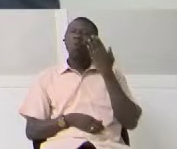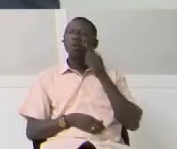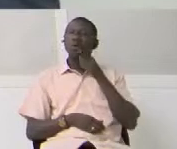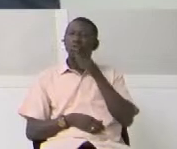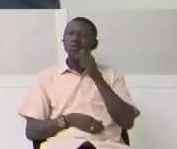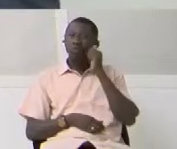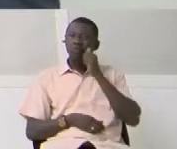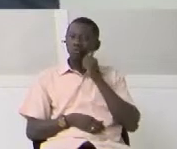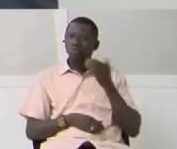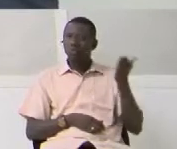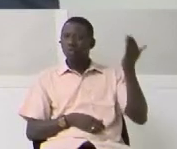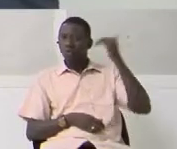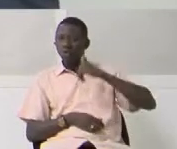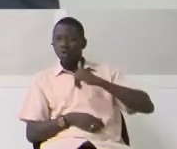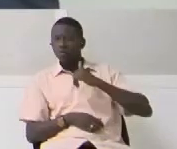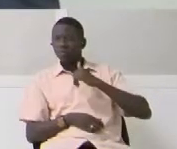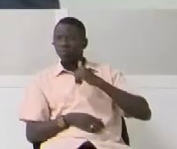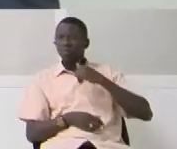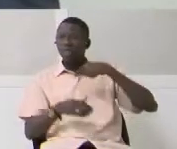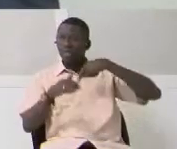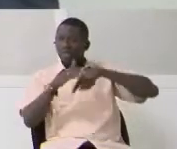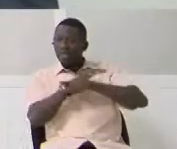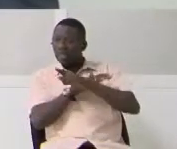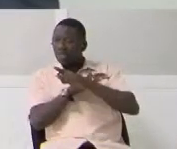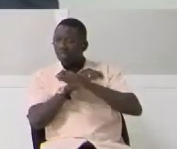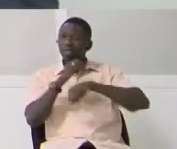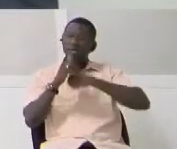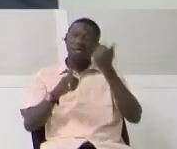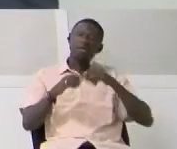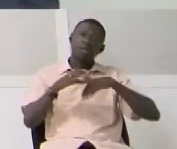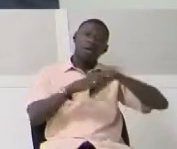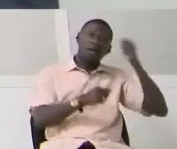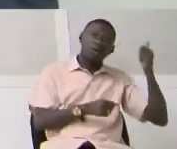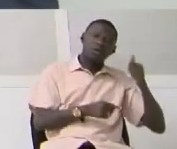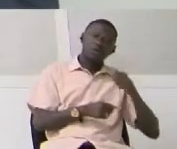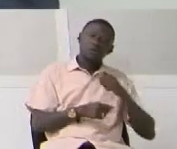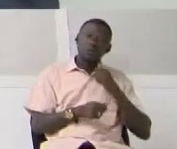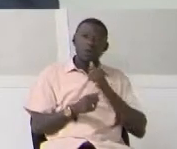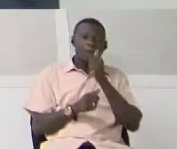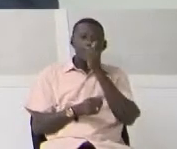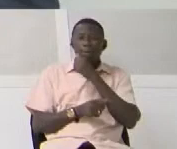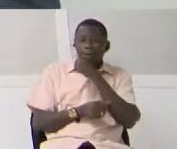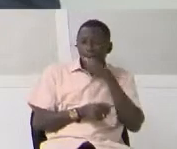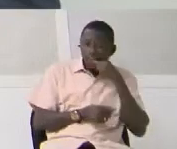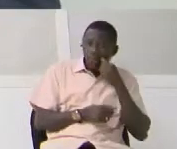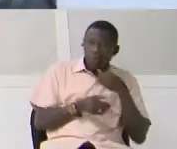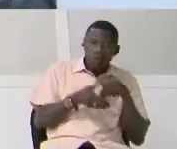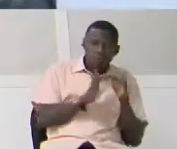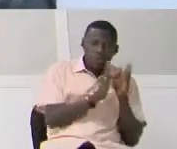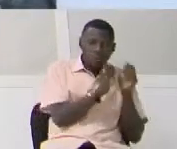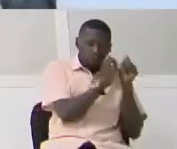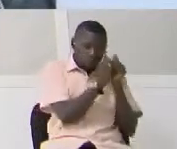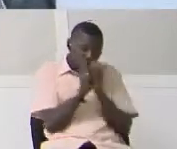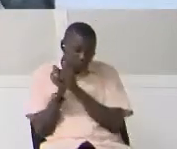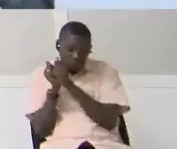out, yeah, was it clandestinely, was it discreetly, or you just came in the open? No